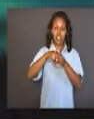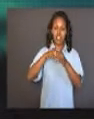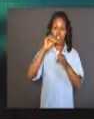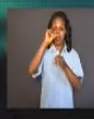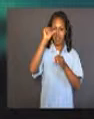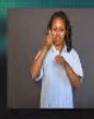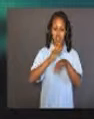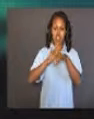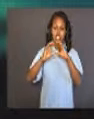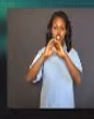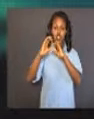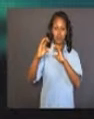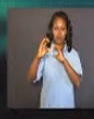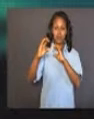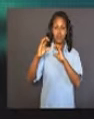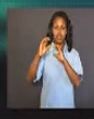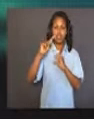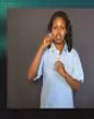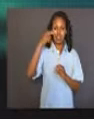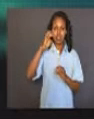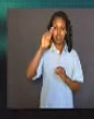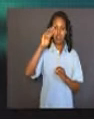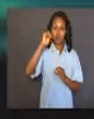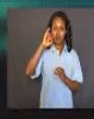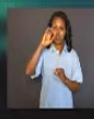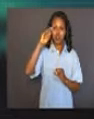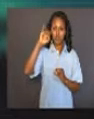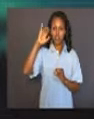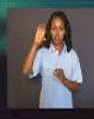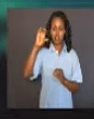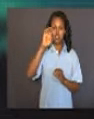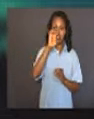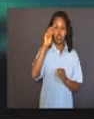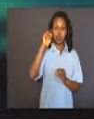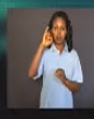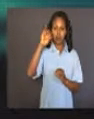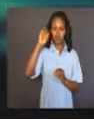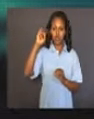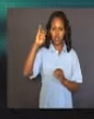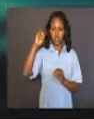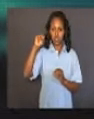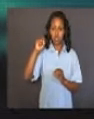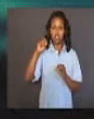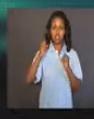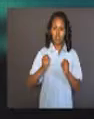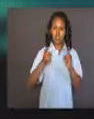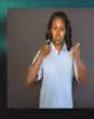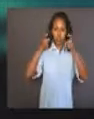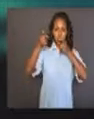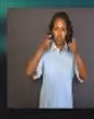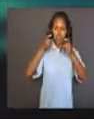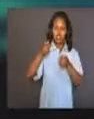vacuum, thermionic emission provides us with a